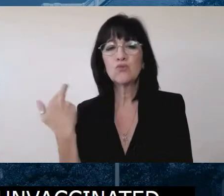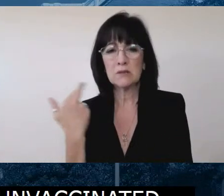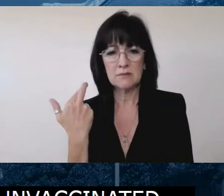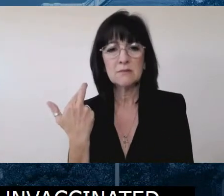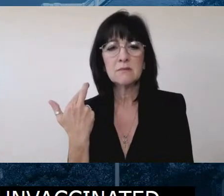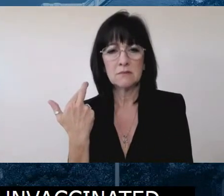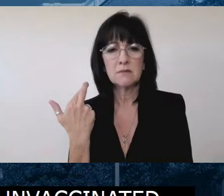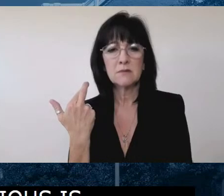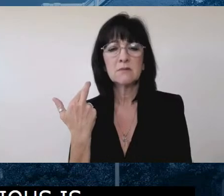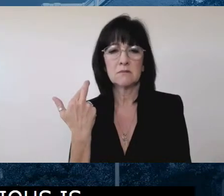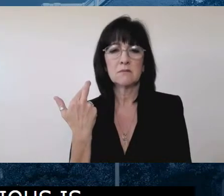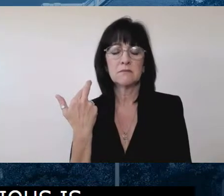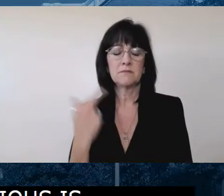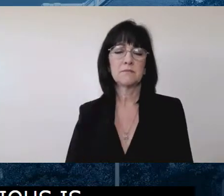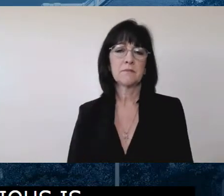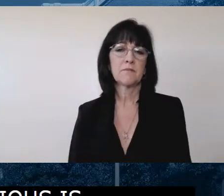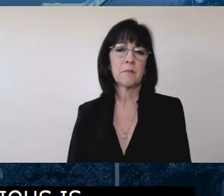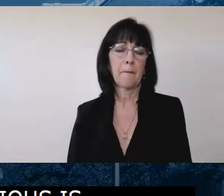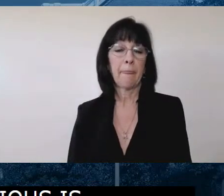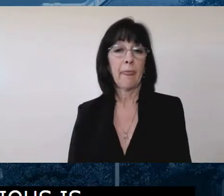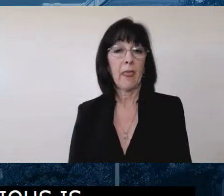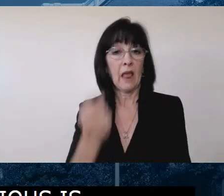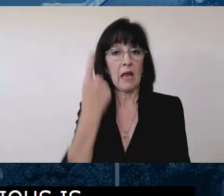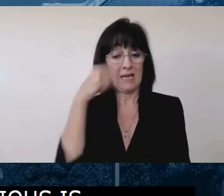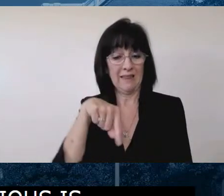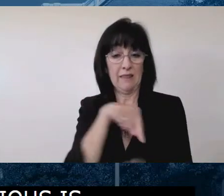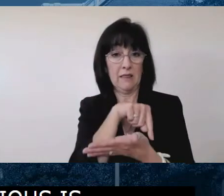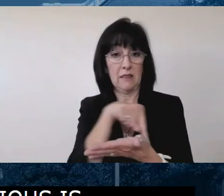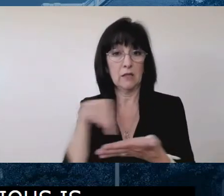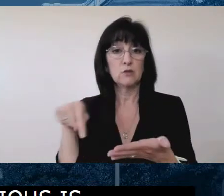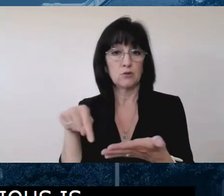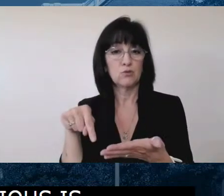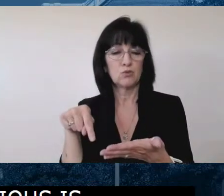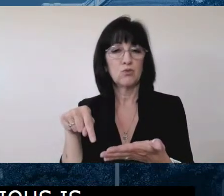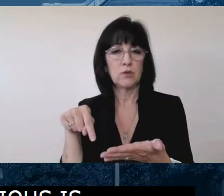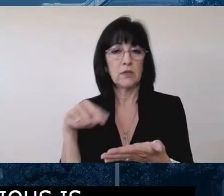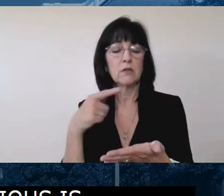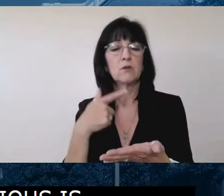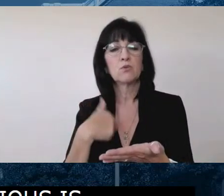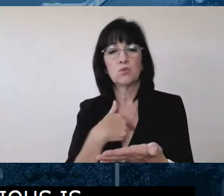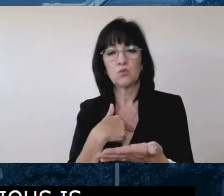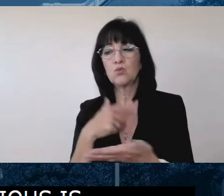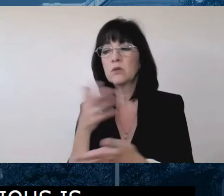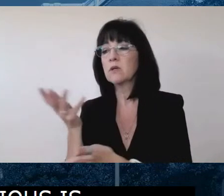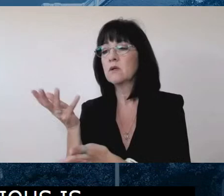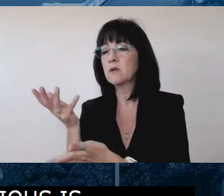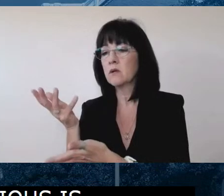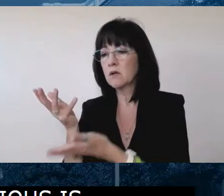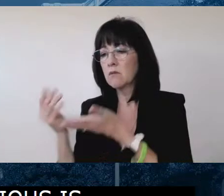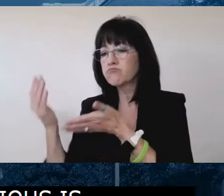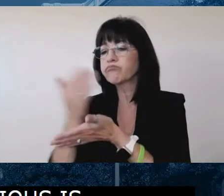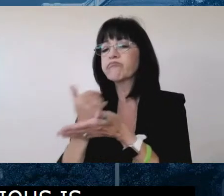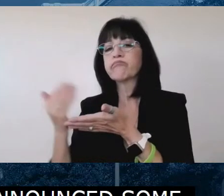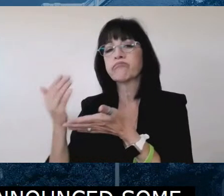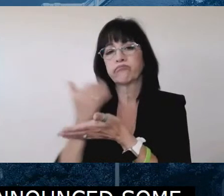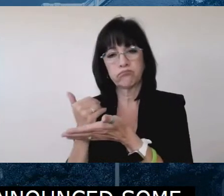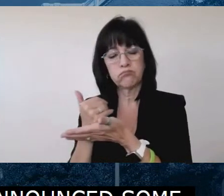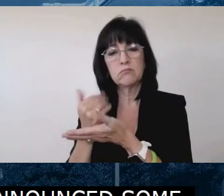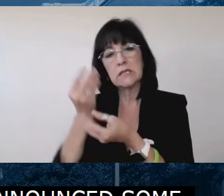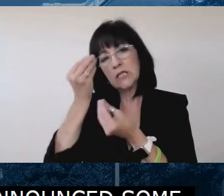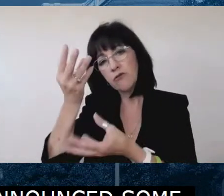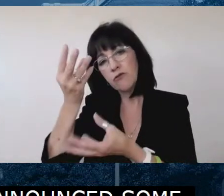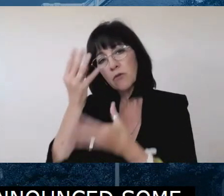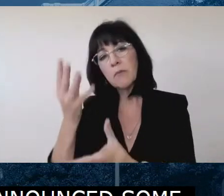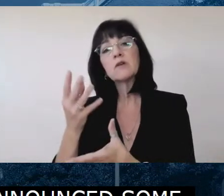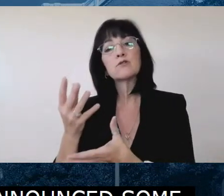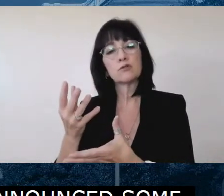So this week, we announced some new recommendations around testing, as well as